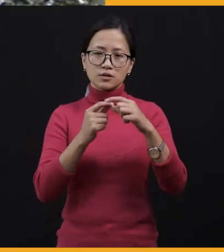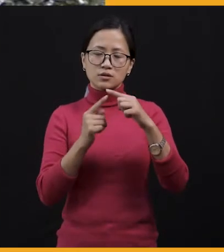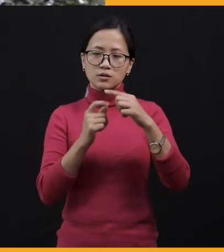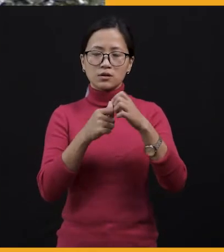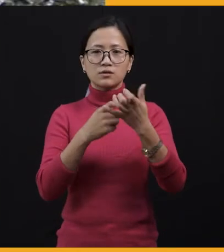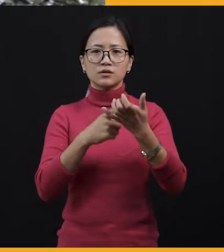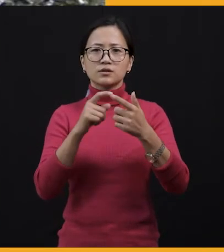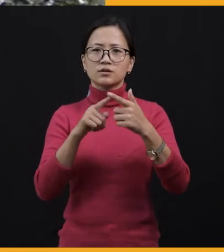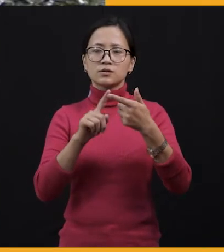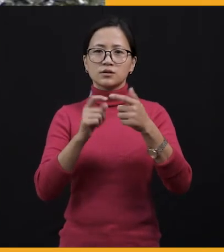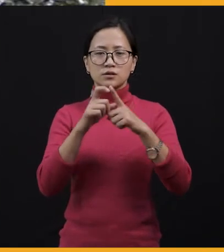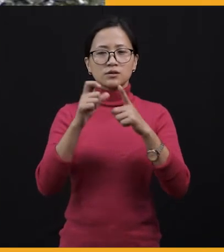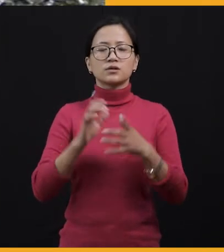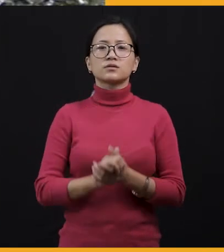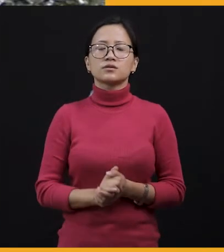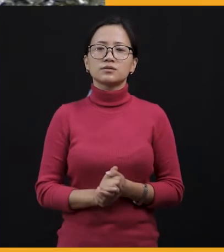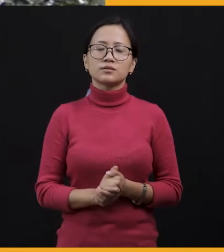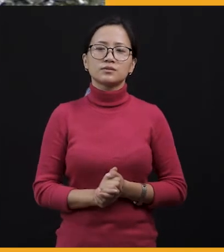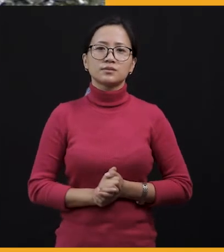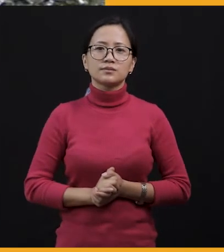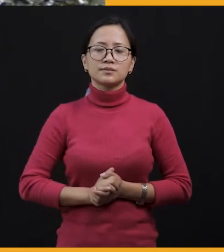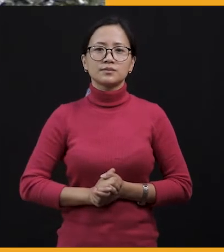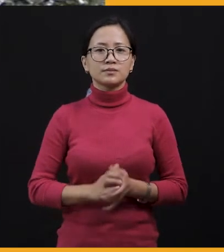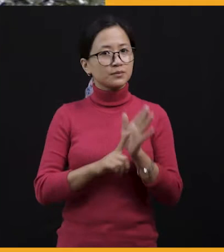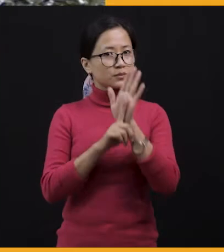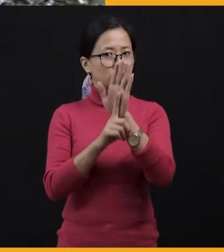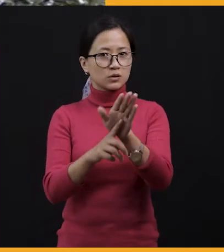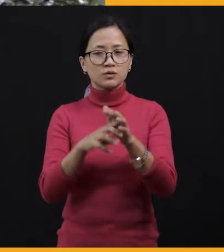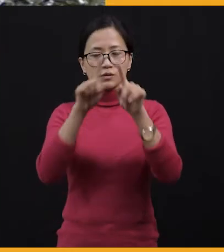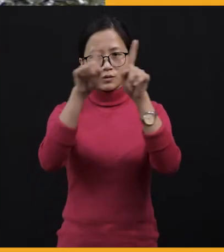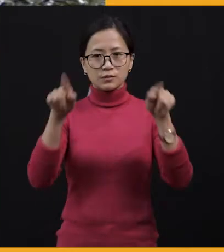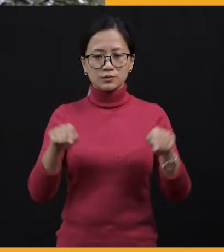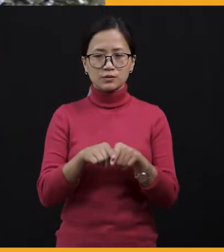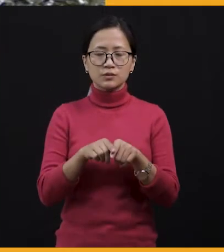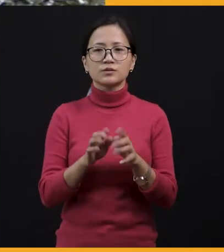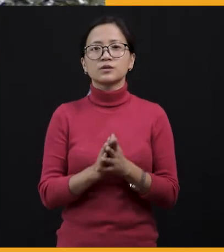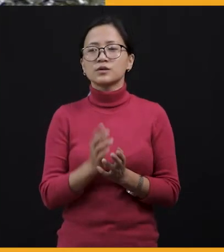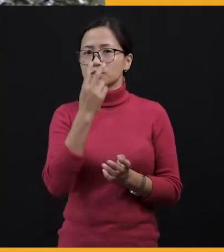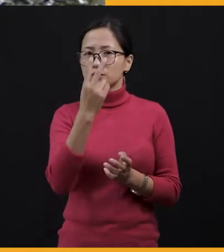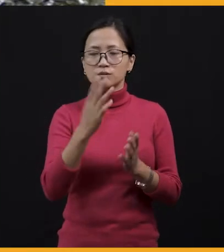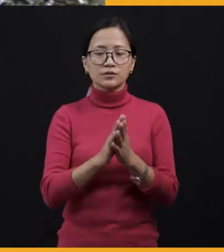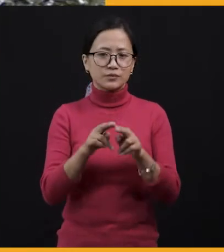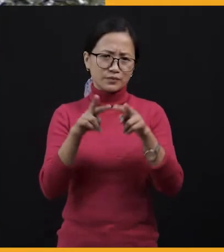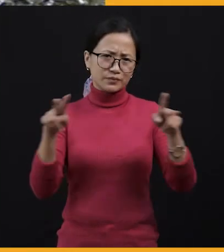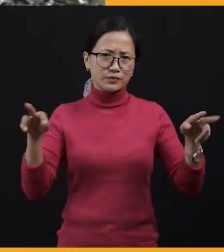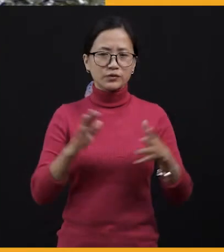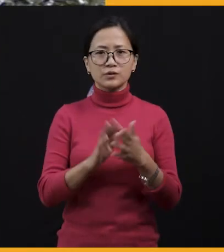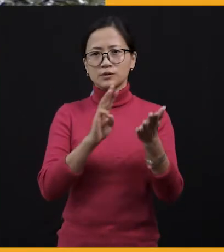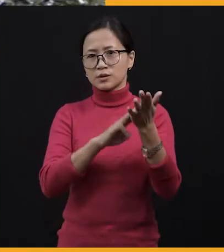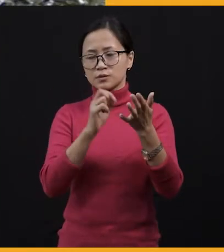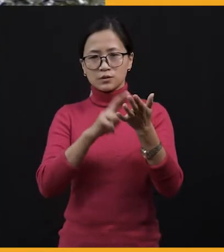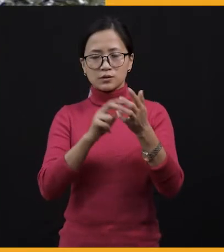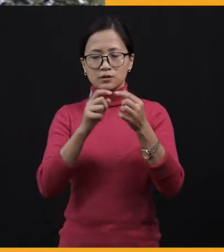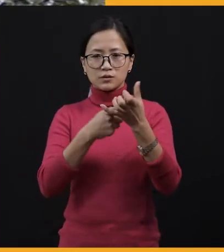from the minerals, okay? Now I have shown you the pictures of different minerals, right? So